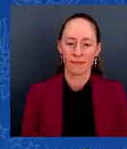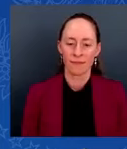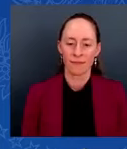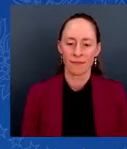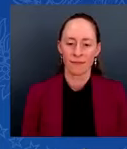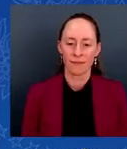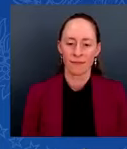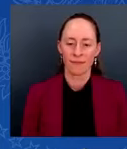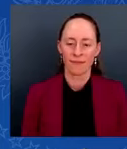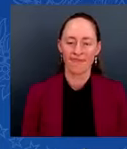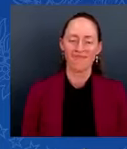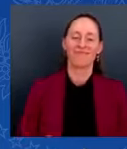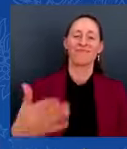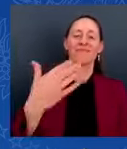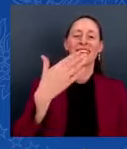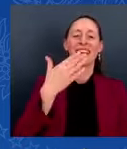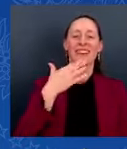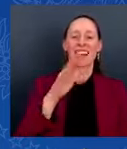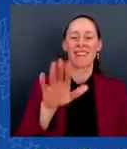afternoon, everybody.